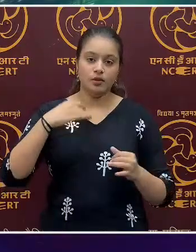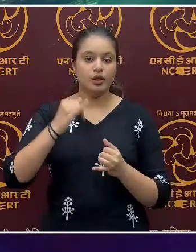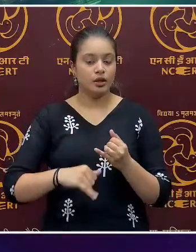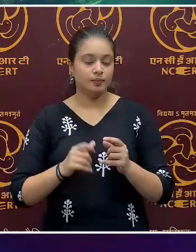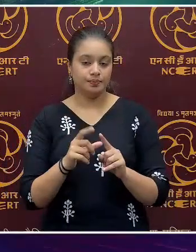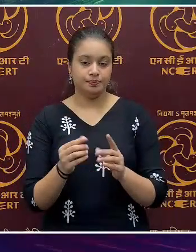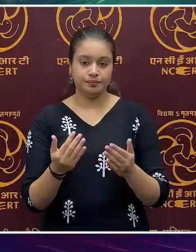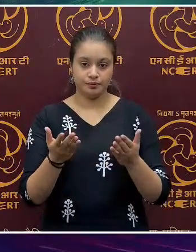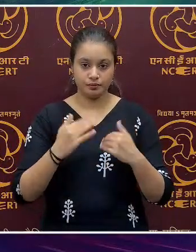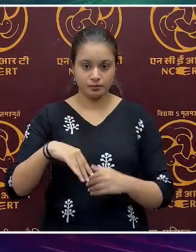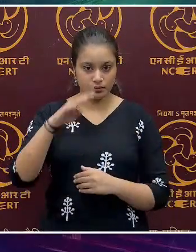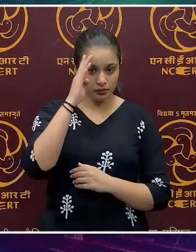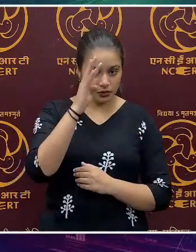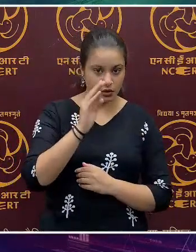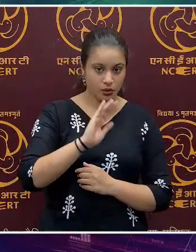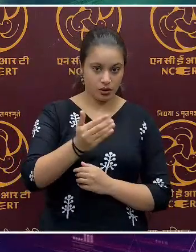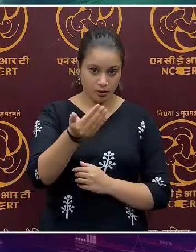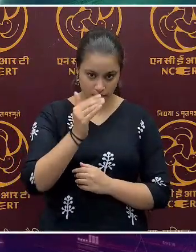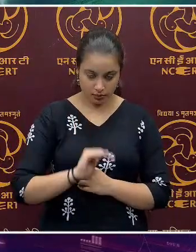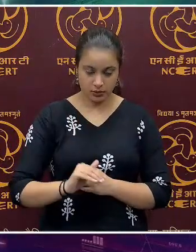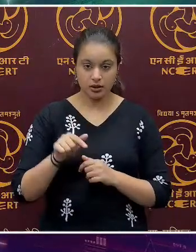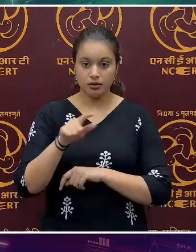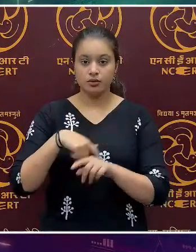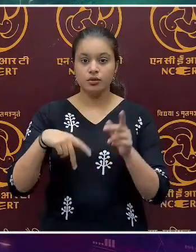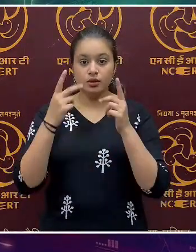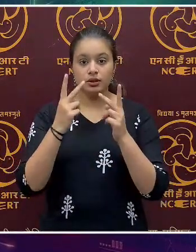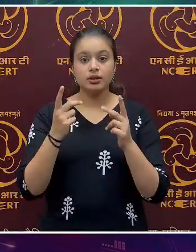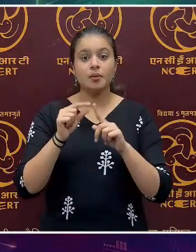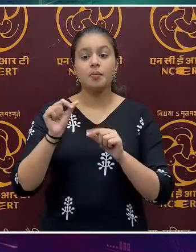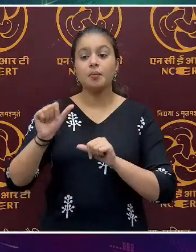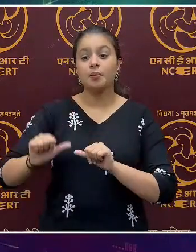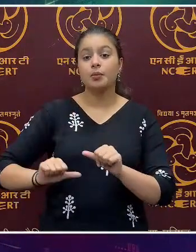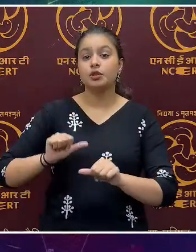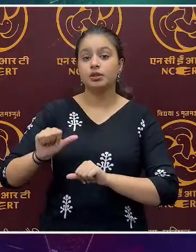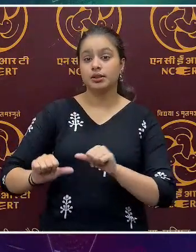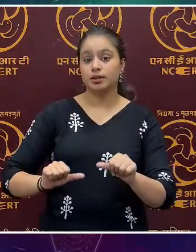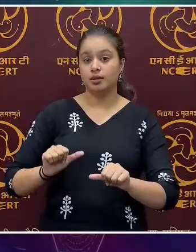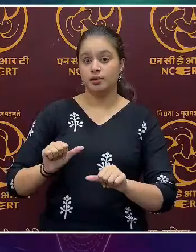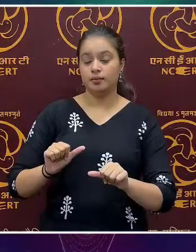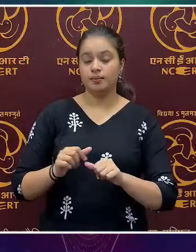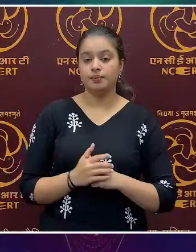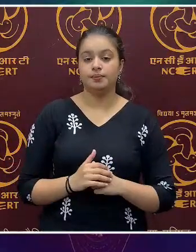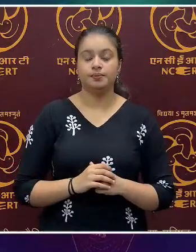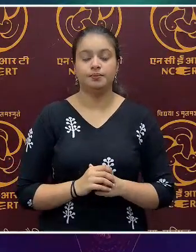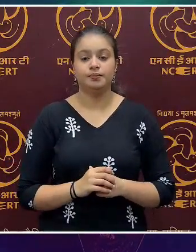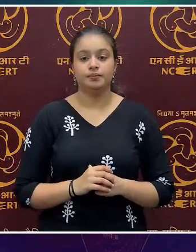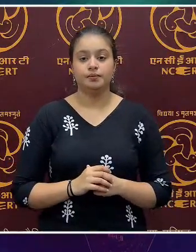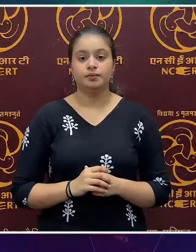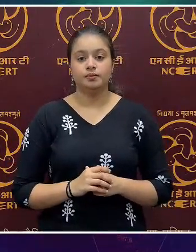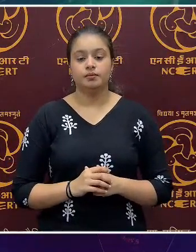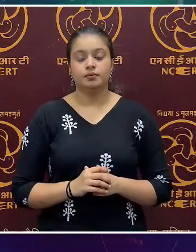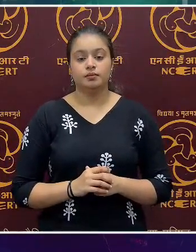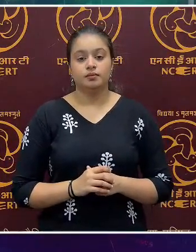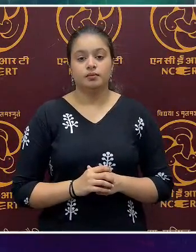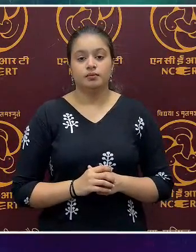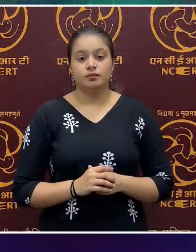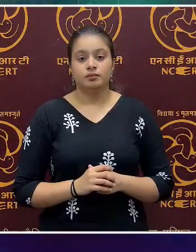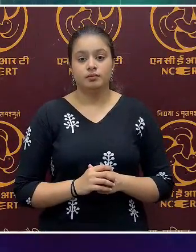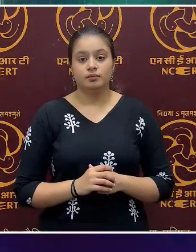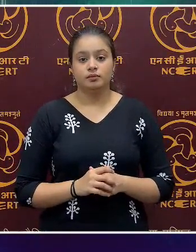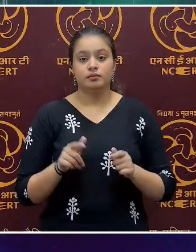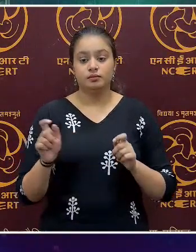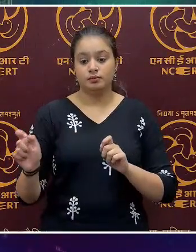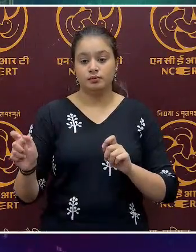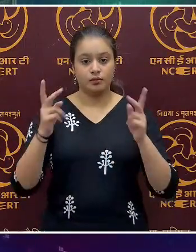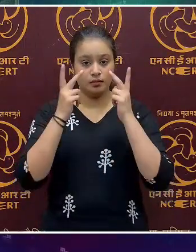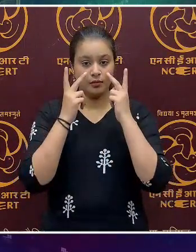So after the theory part, you can see procedure is there. So if you click on the procedure, you can see this this page